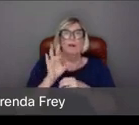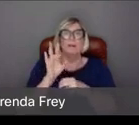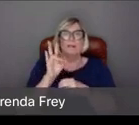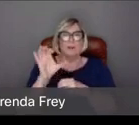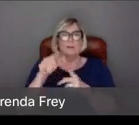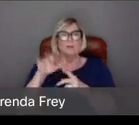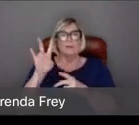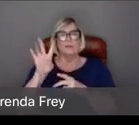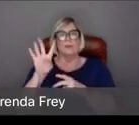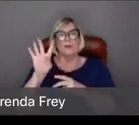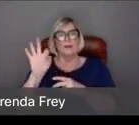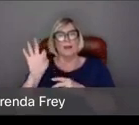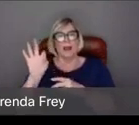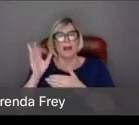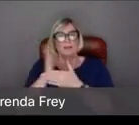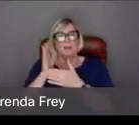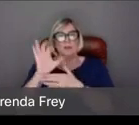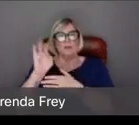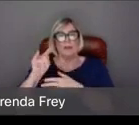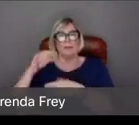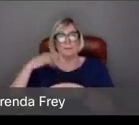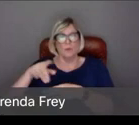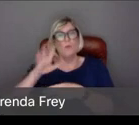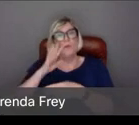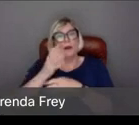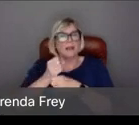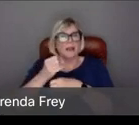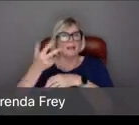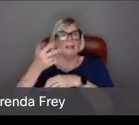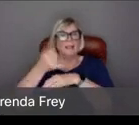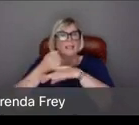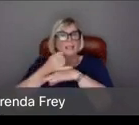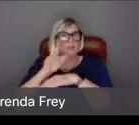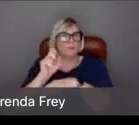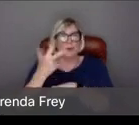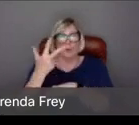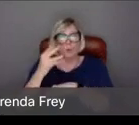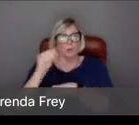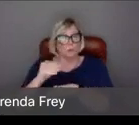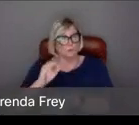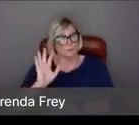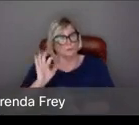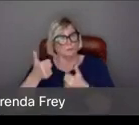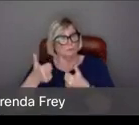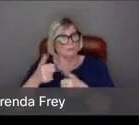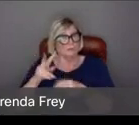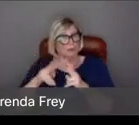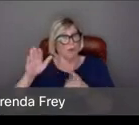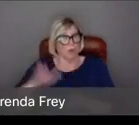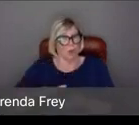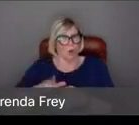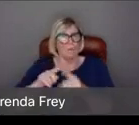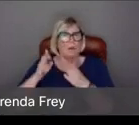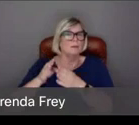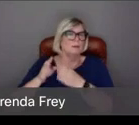would get, in this scenario, an interest rate of 3%. So that's really good, right? Really low. But if you look on the column to the